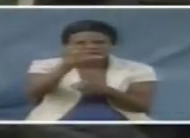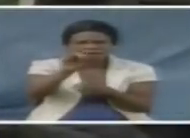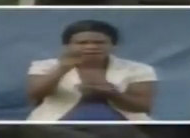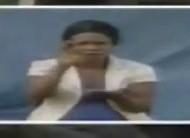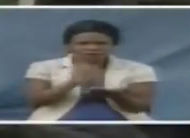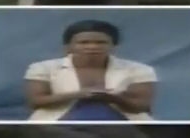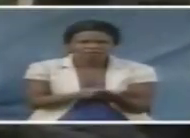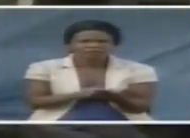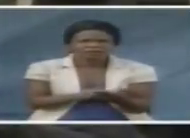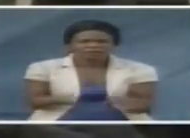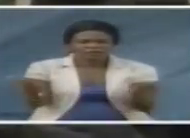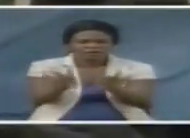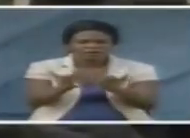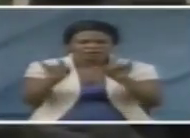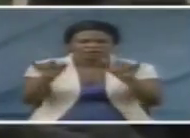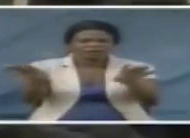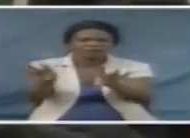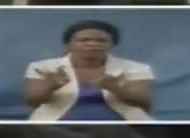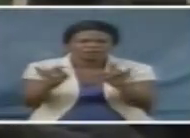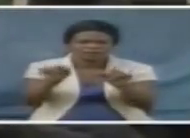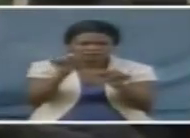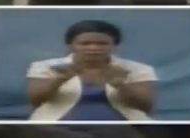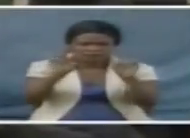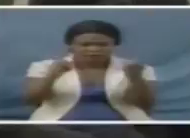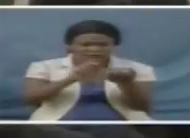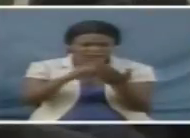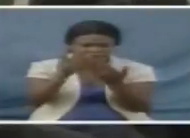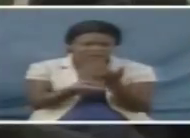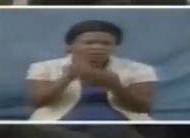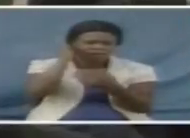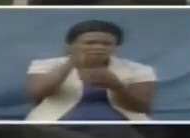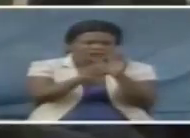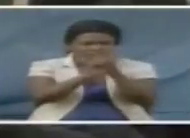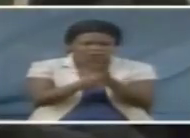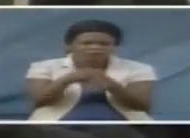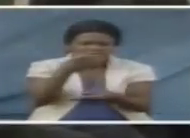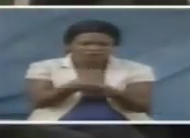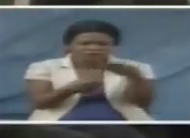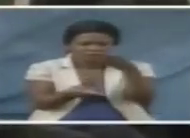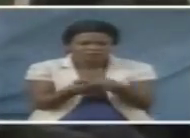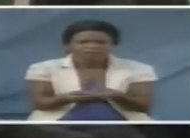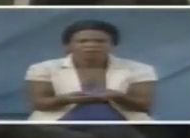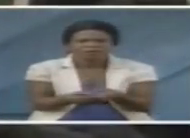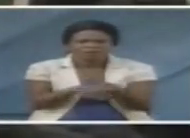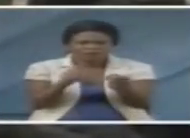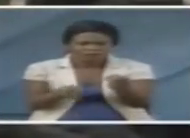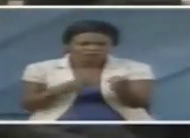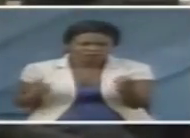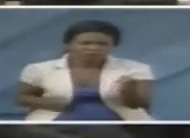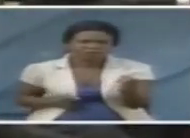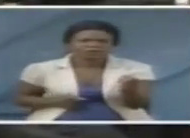issuing title for at least 30,000 pieces of land. This titling program